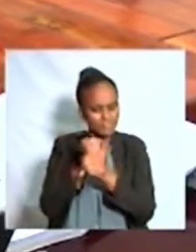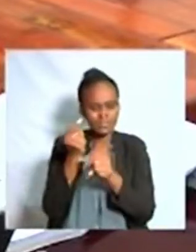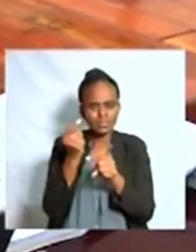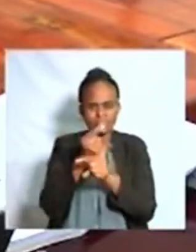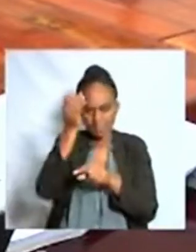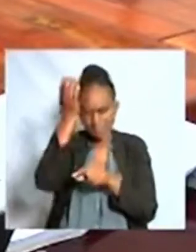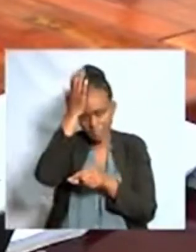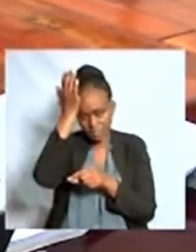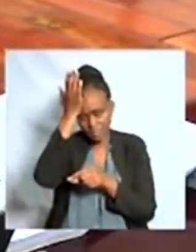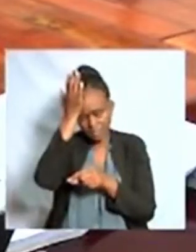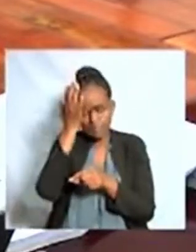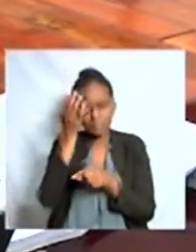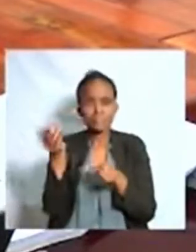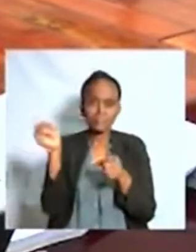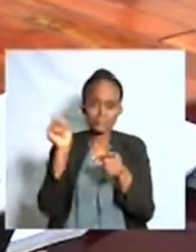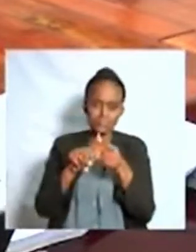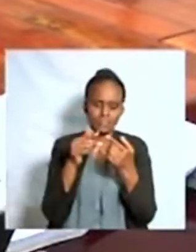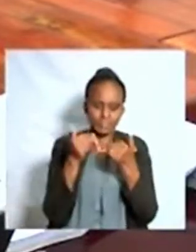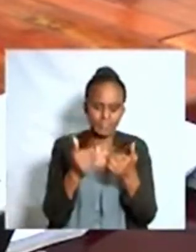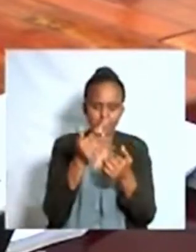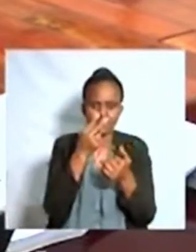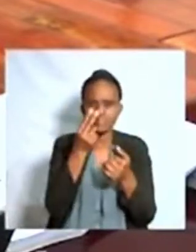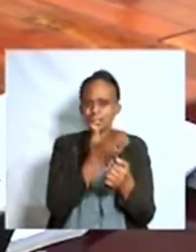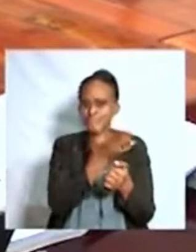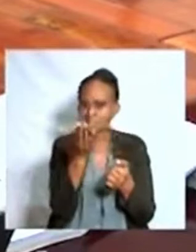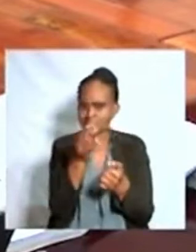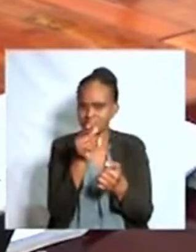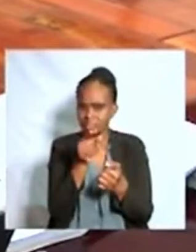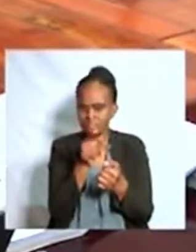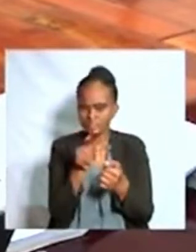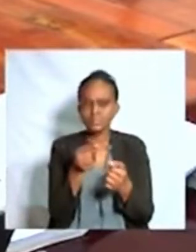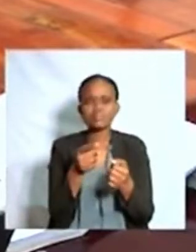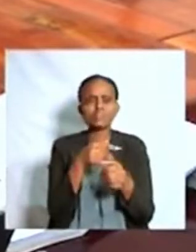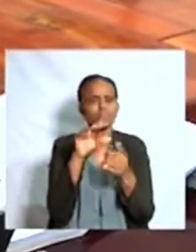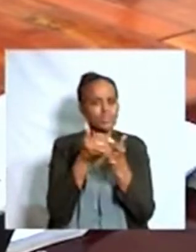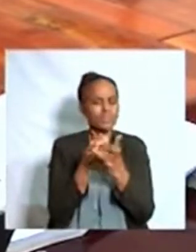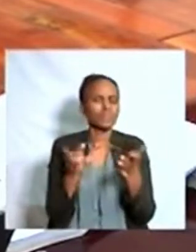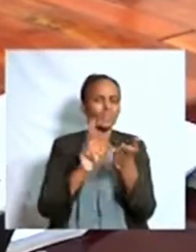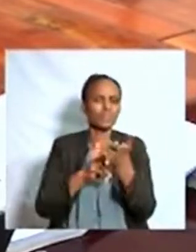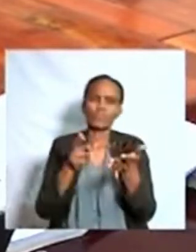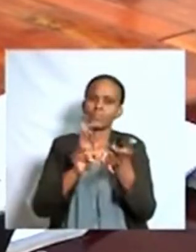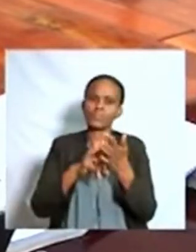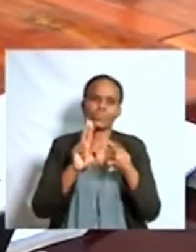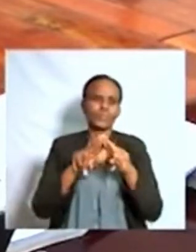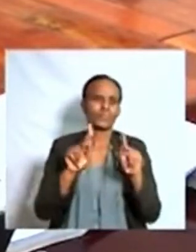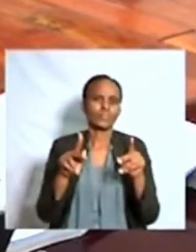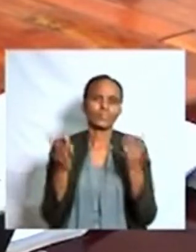date to present, to be seen that that practice has not been repeated, Chair.